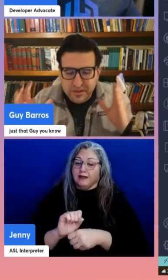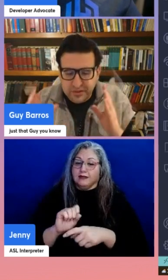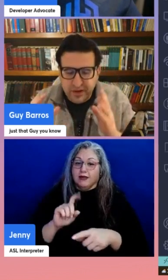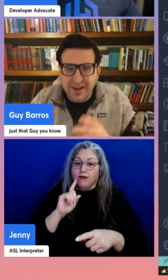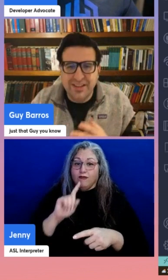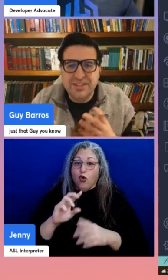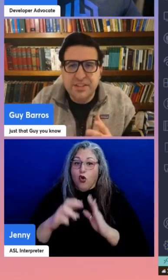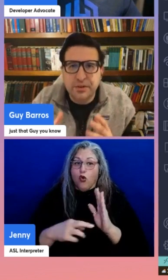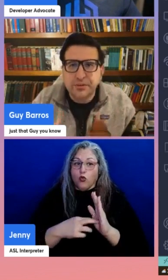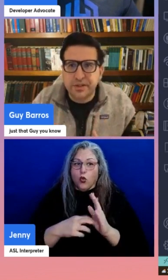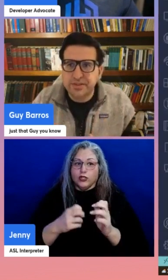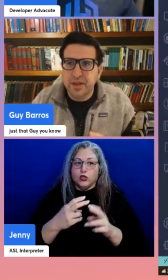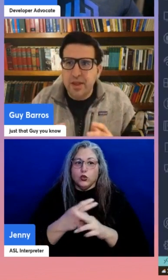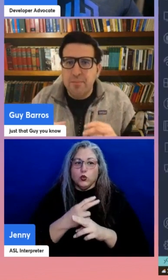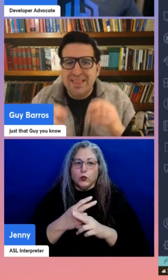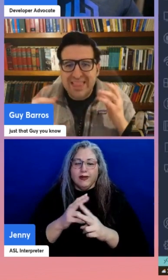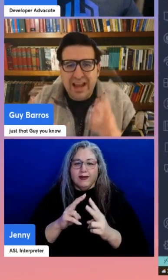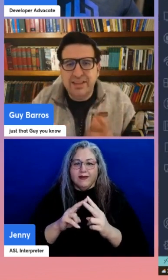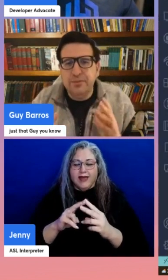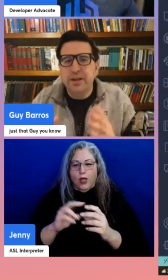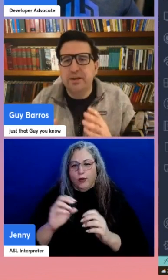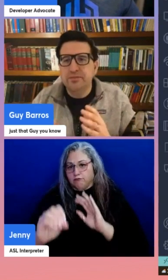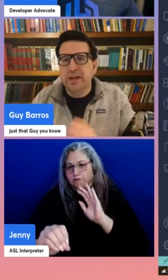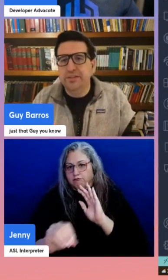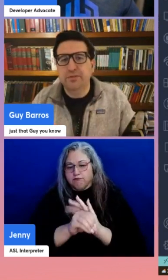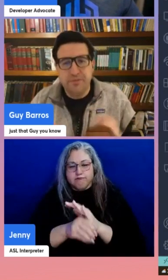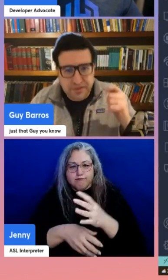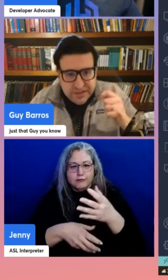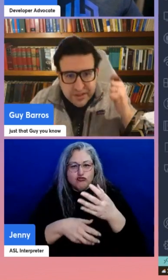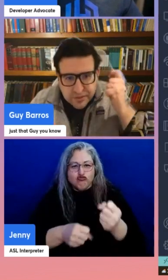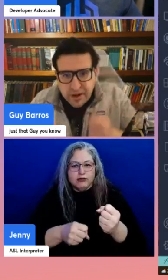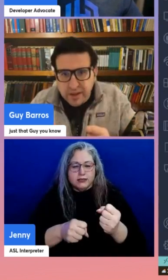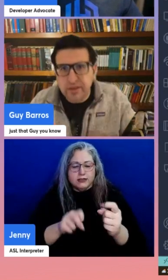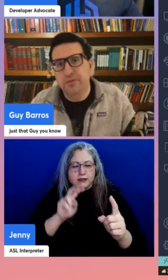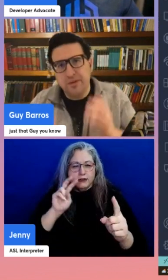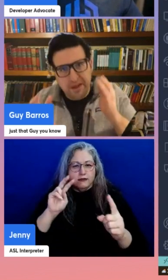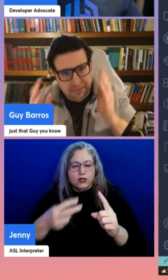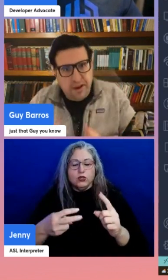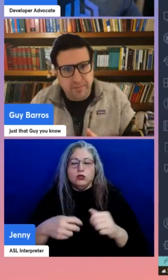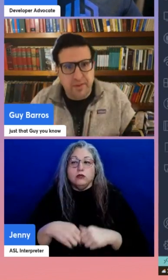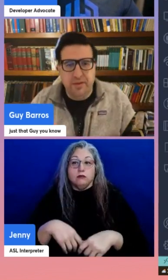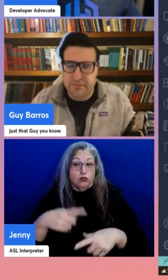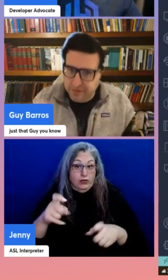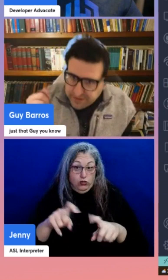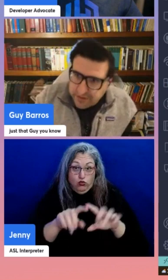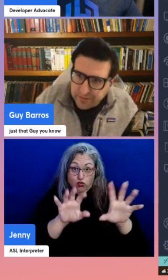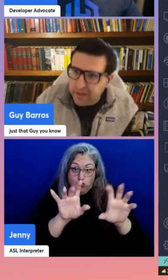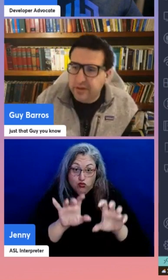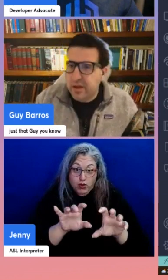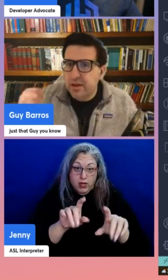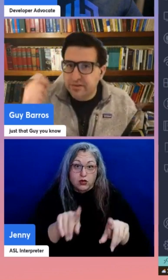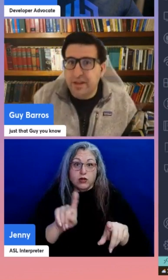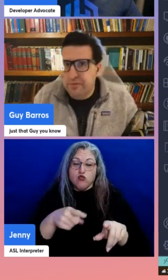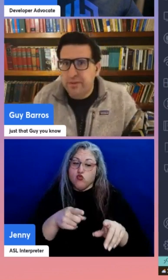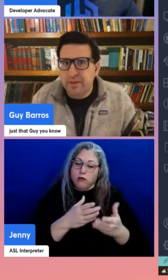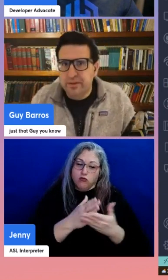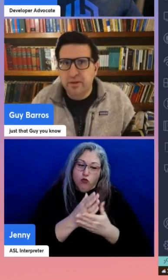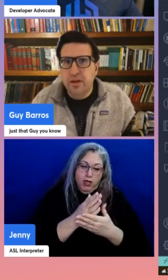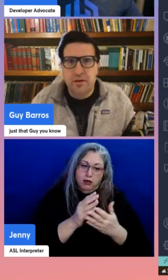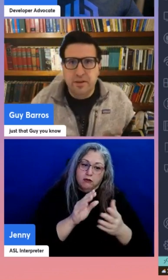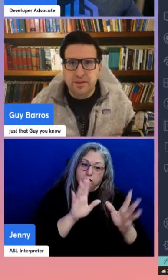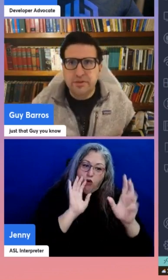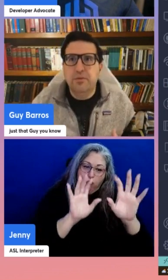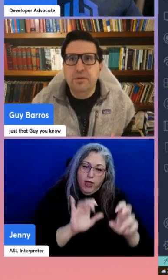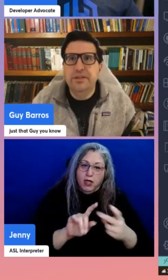Kind of, you use those very like zero trust mentality when it comes to access. So if you just need to write, you only have write method. If you just need to read, just have read